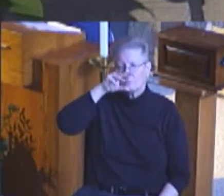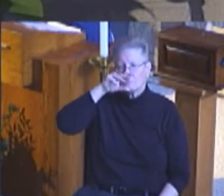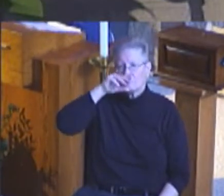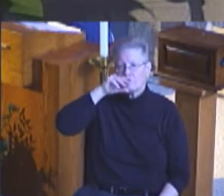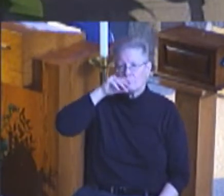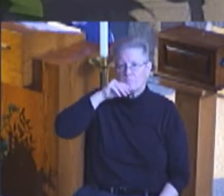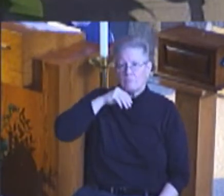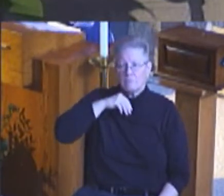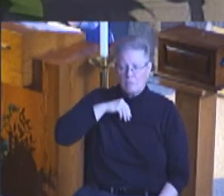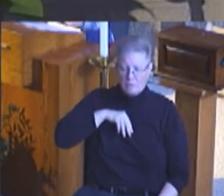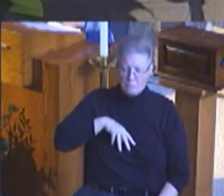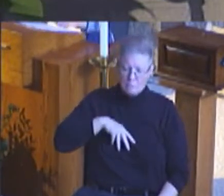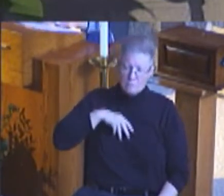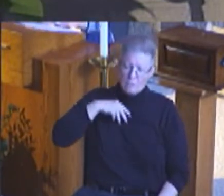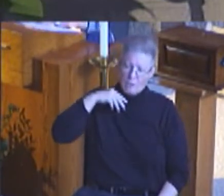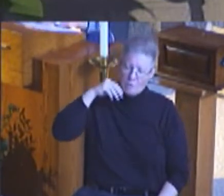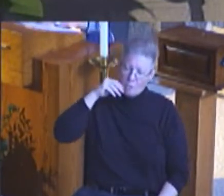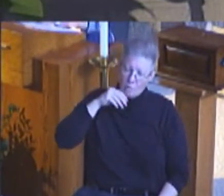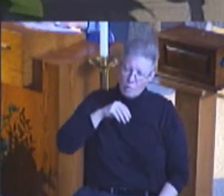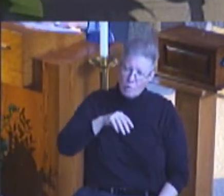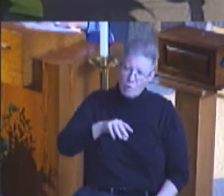And just let go.